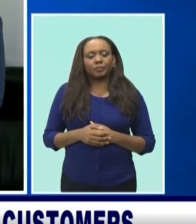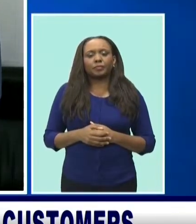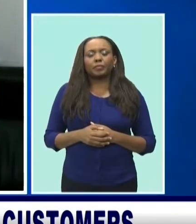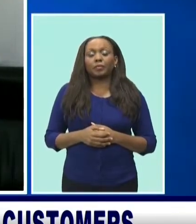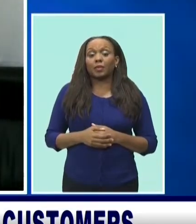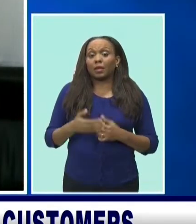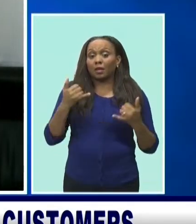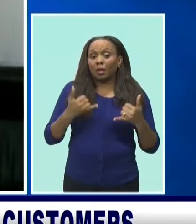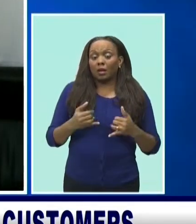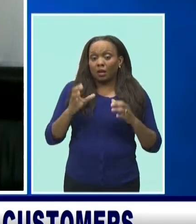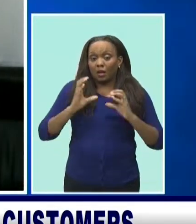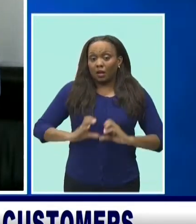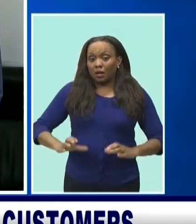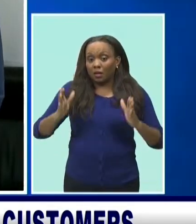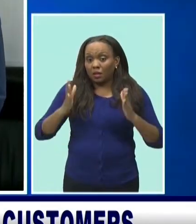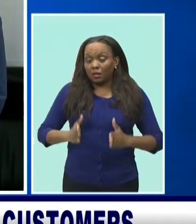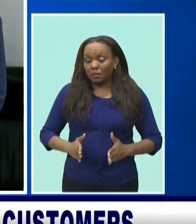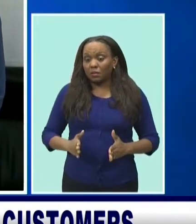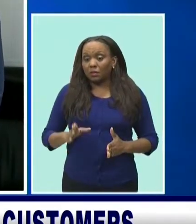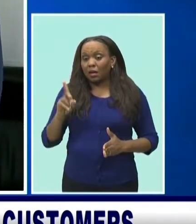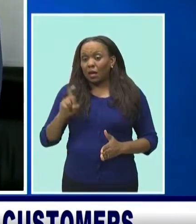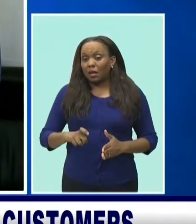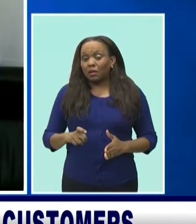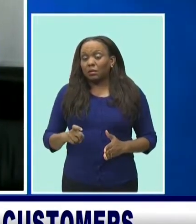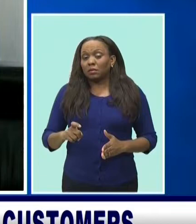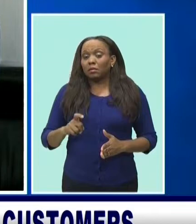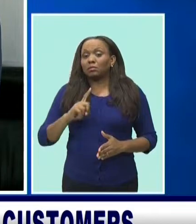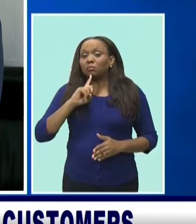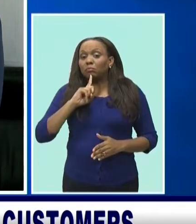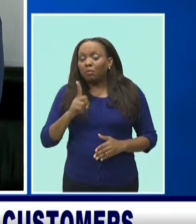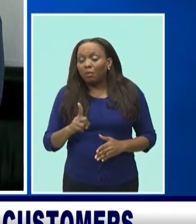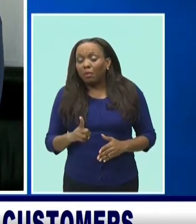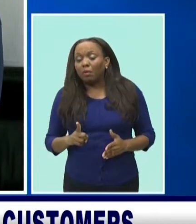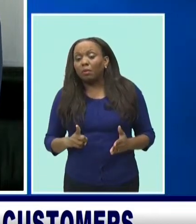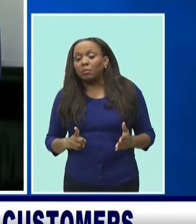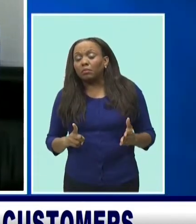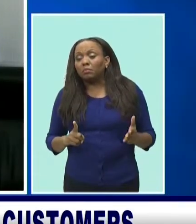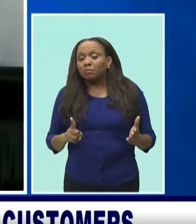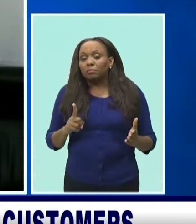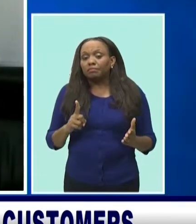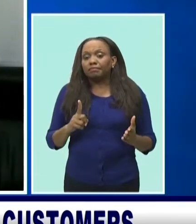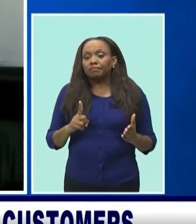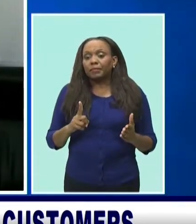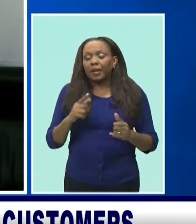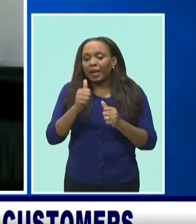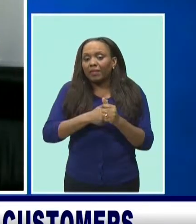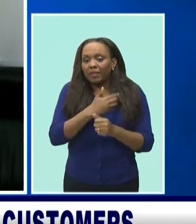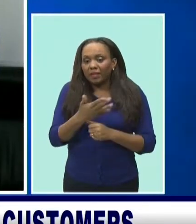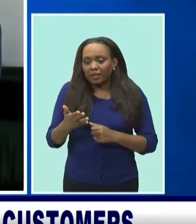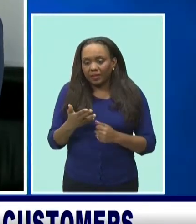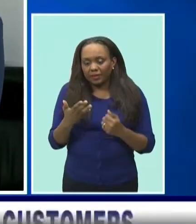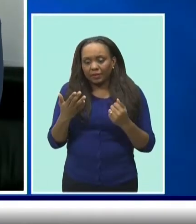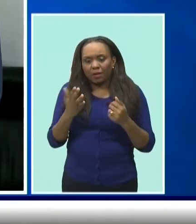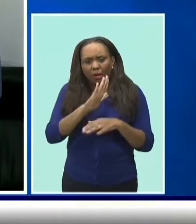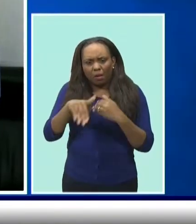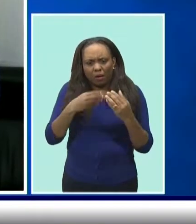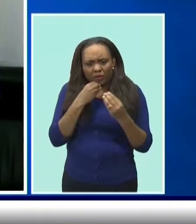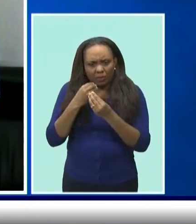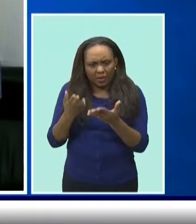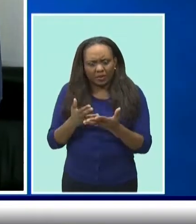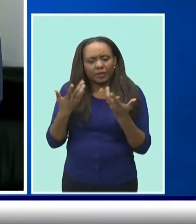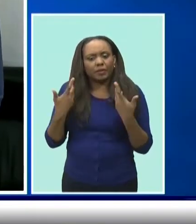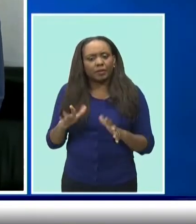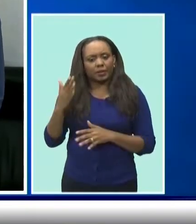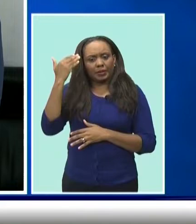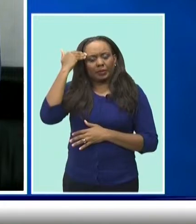of customers on the other side to ensure that accurate and full disclosure is made of information to